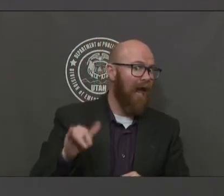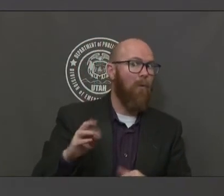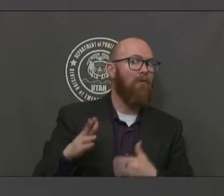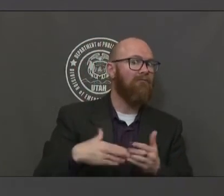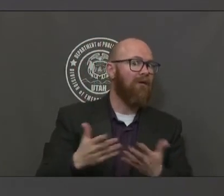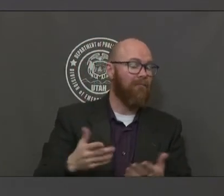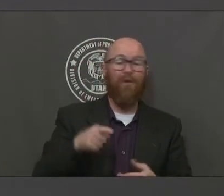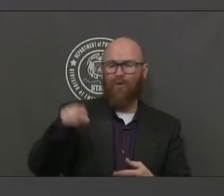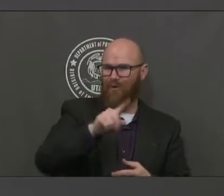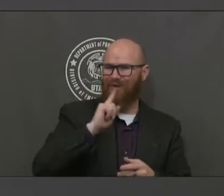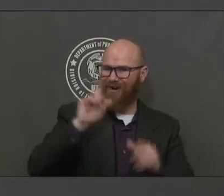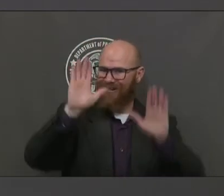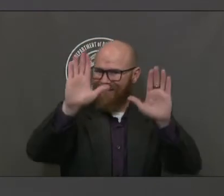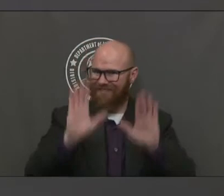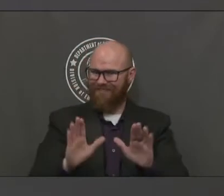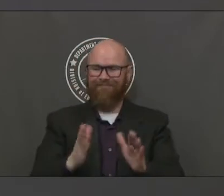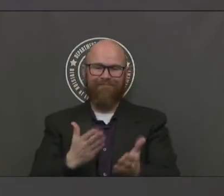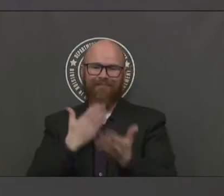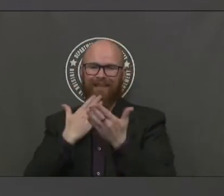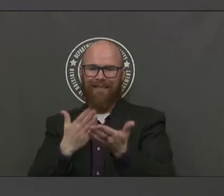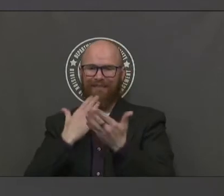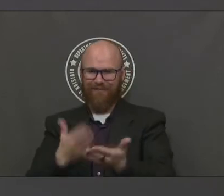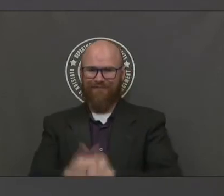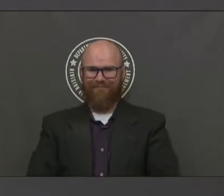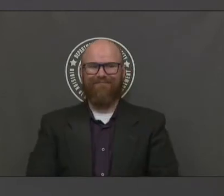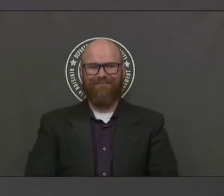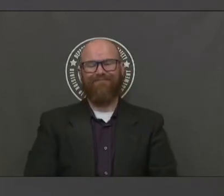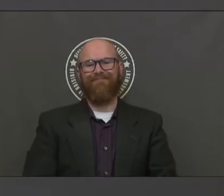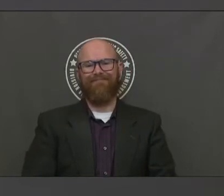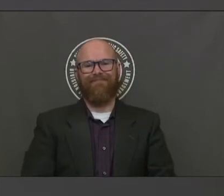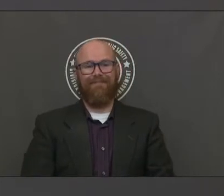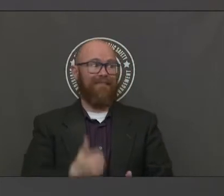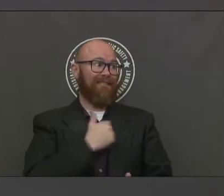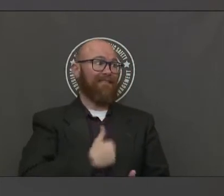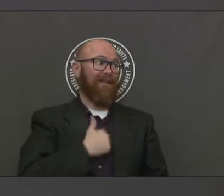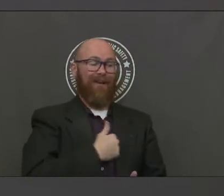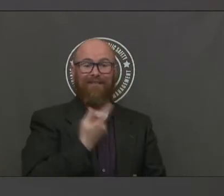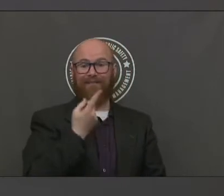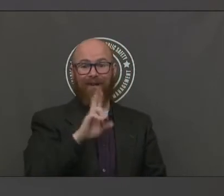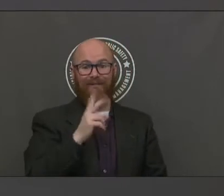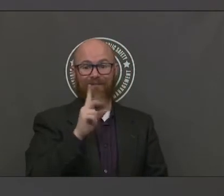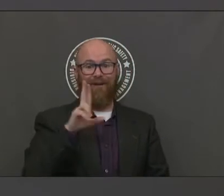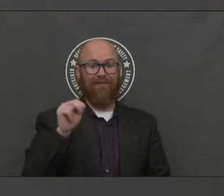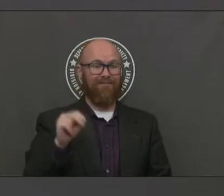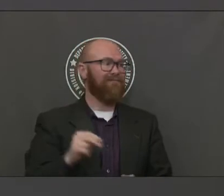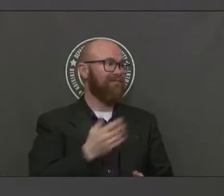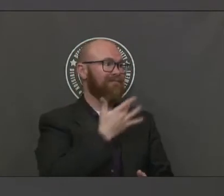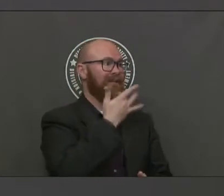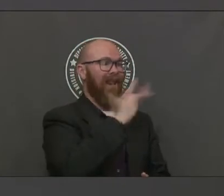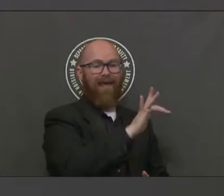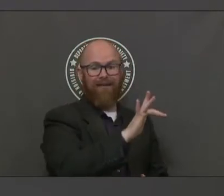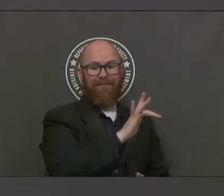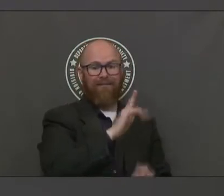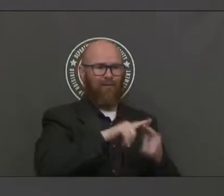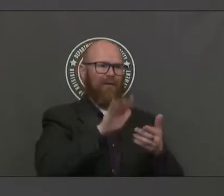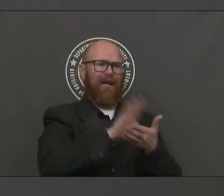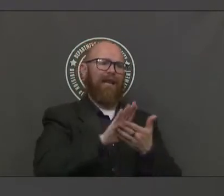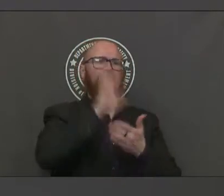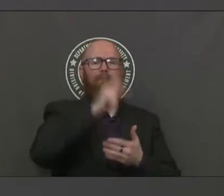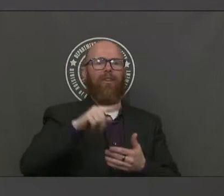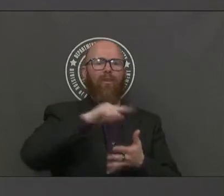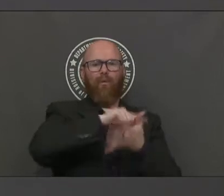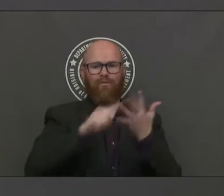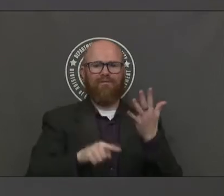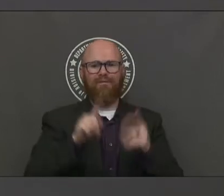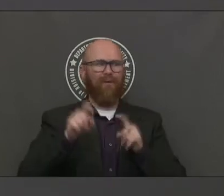good luck with the rest of the session. Thanks, everyone. And sorry, Dr. Dunn. Good luck cleaning that up. Thanks.